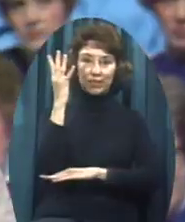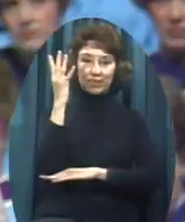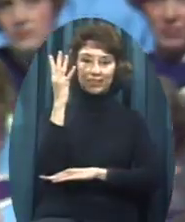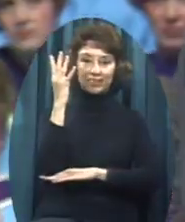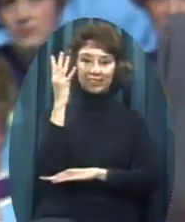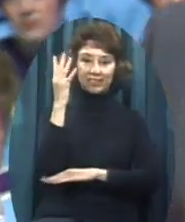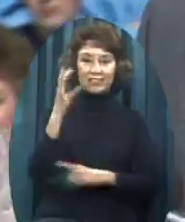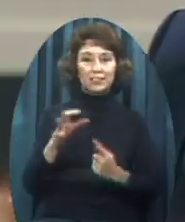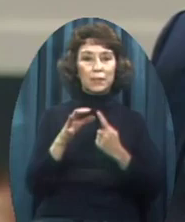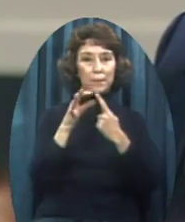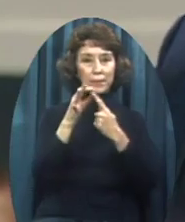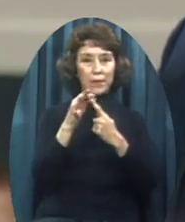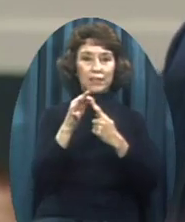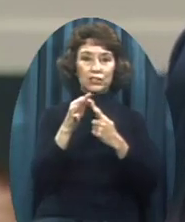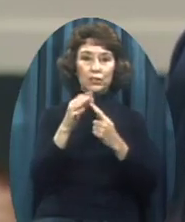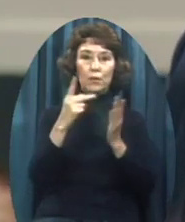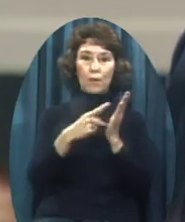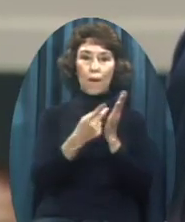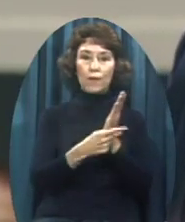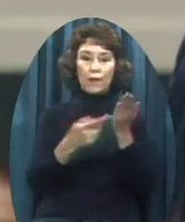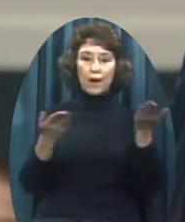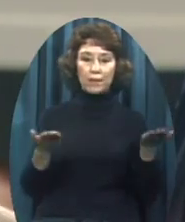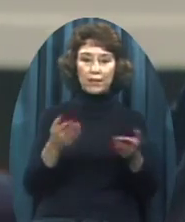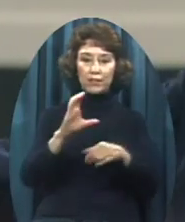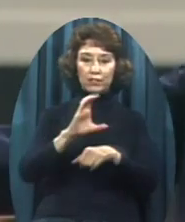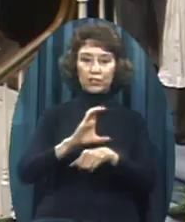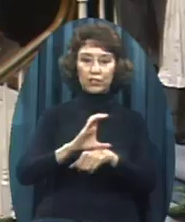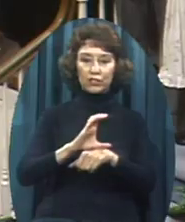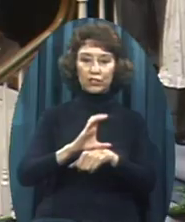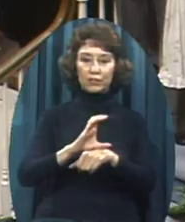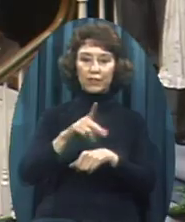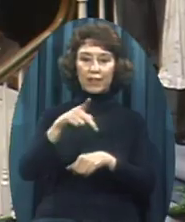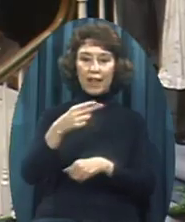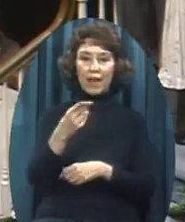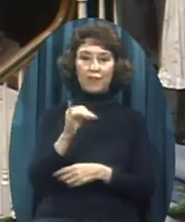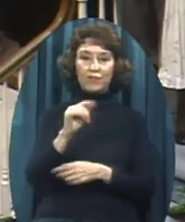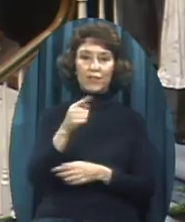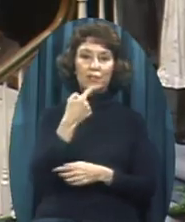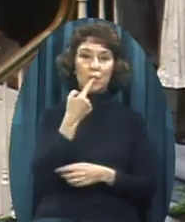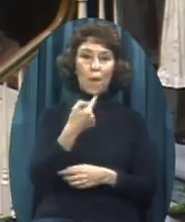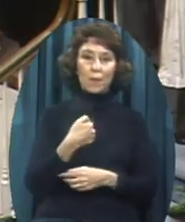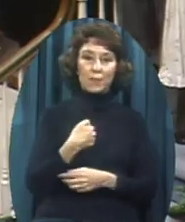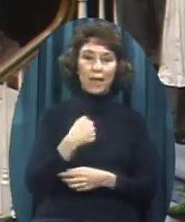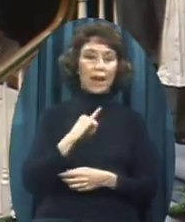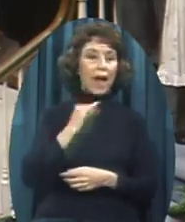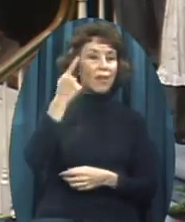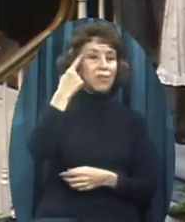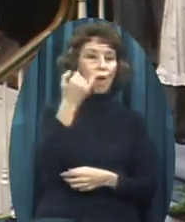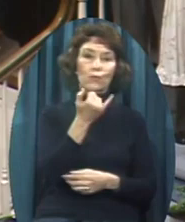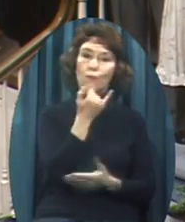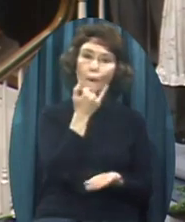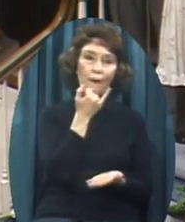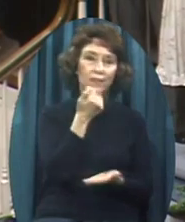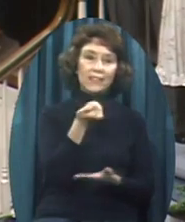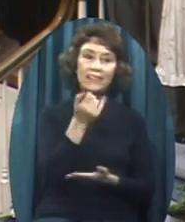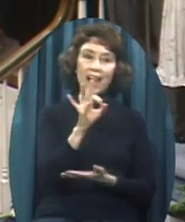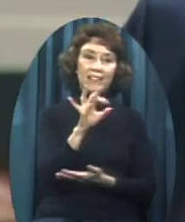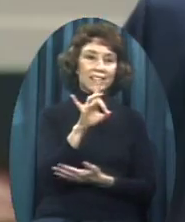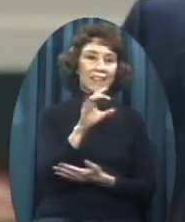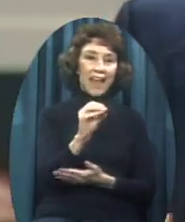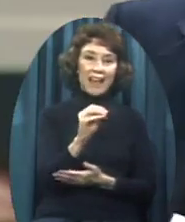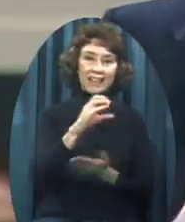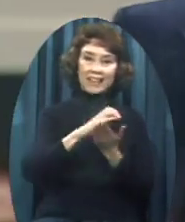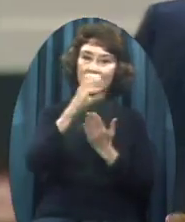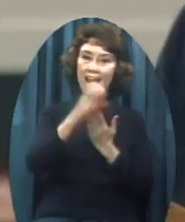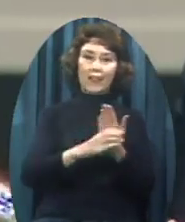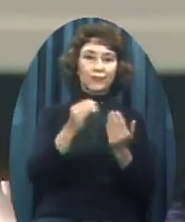right. And what did you? That's 1980. That's last year. Yes, that's fine. He has his calendar with him. And he's